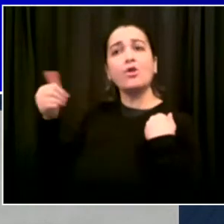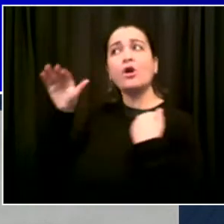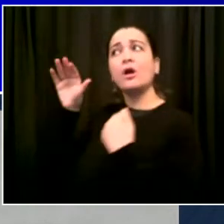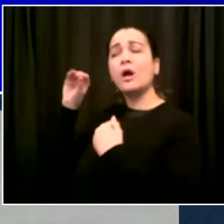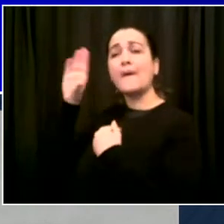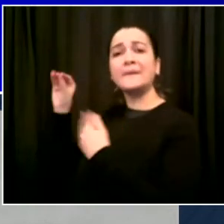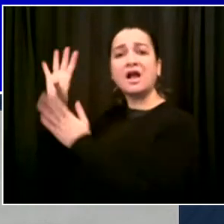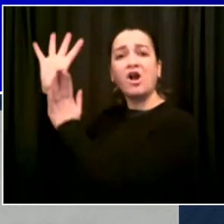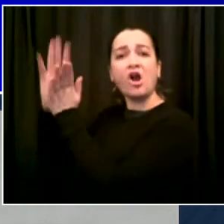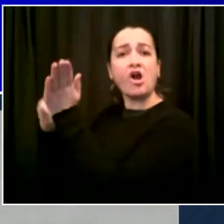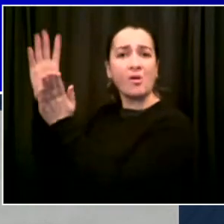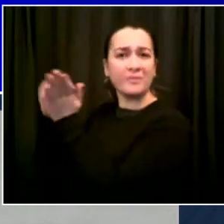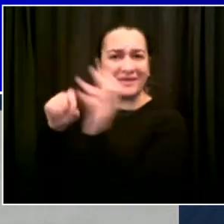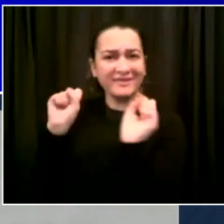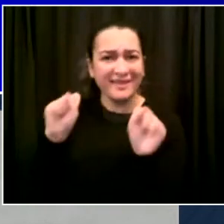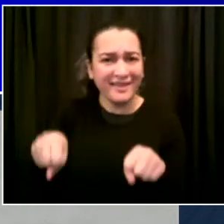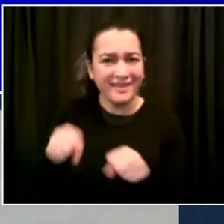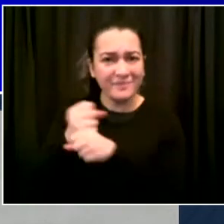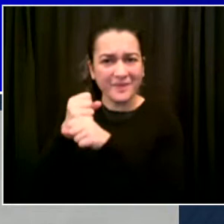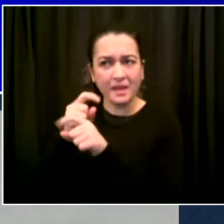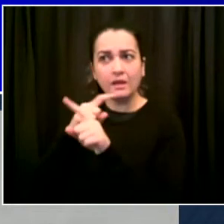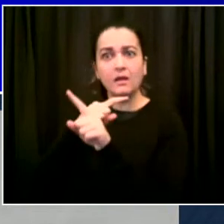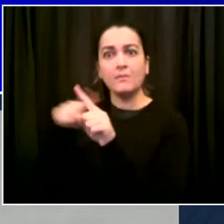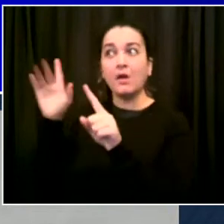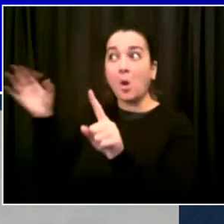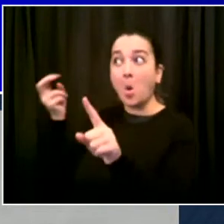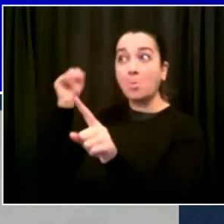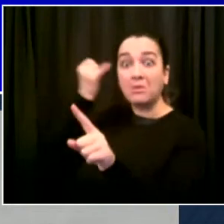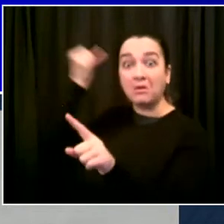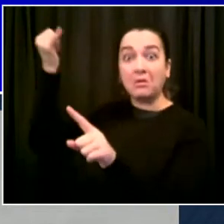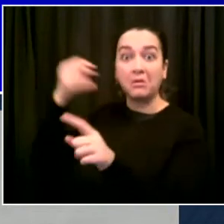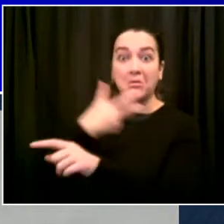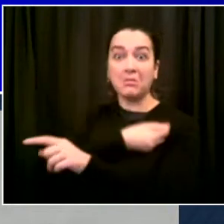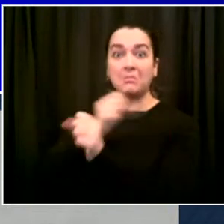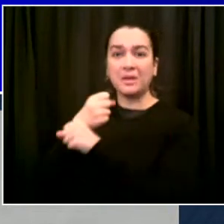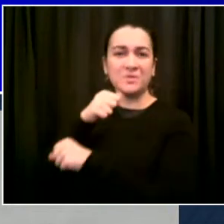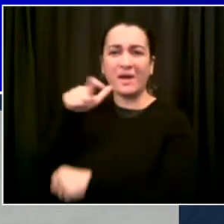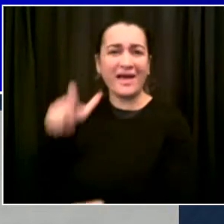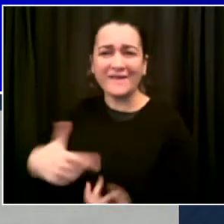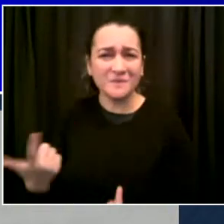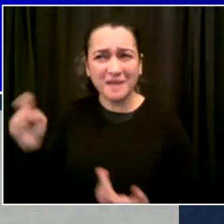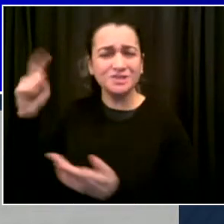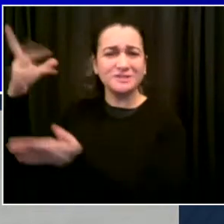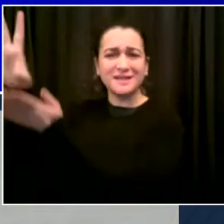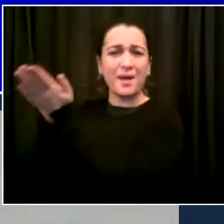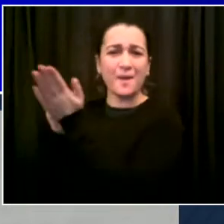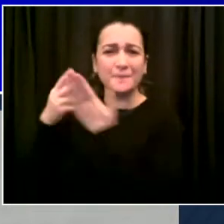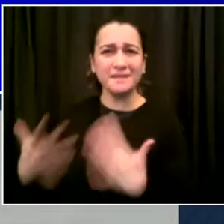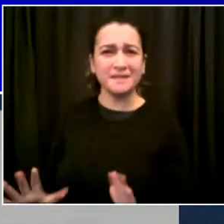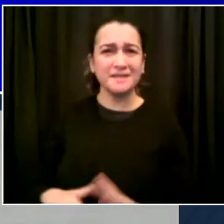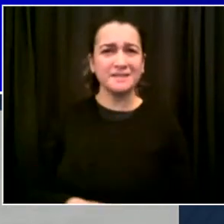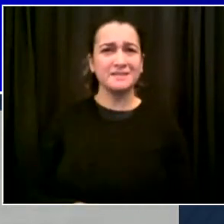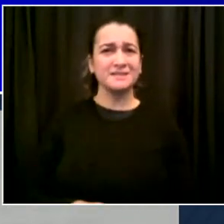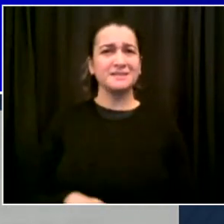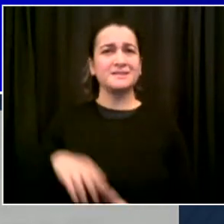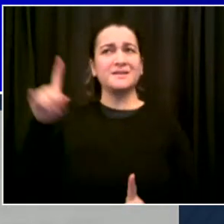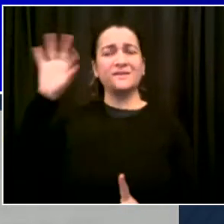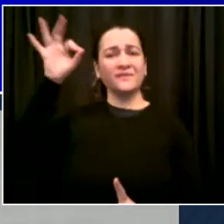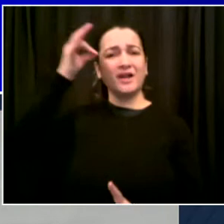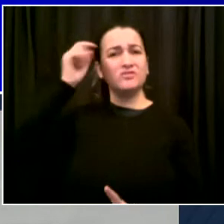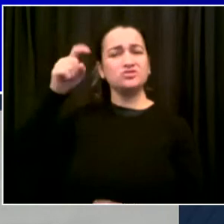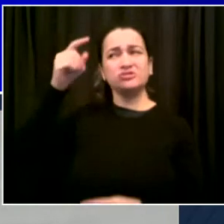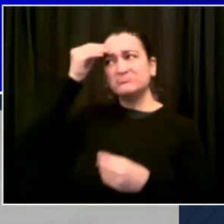how ridiculous the current situation is. In World War II, the entire war effort animated this country to stop Nazism,